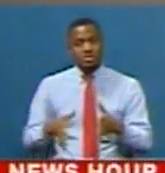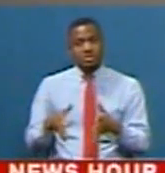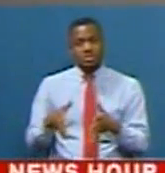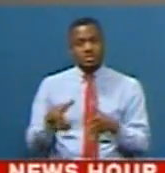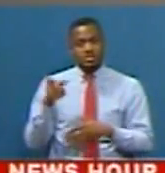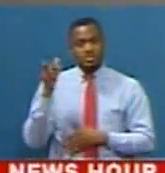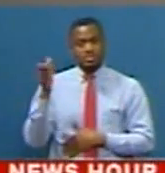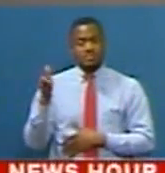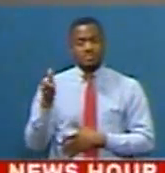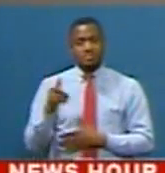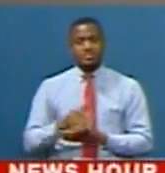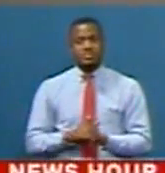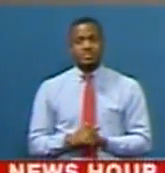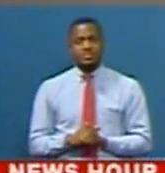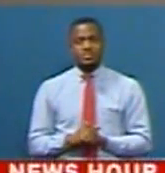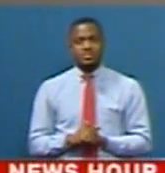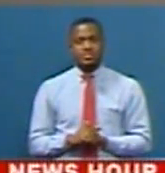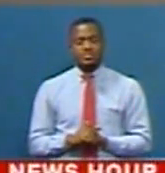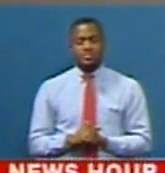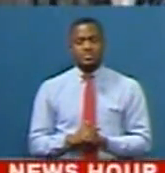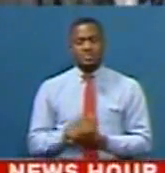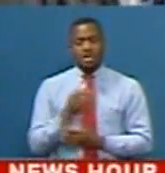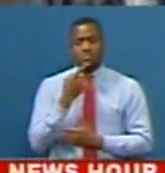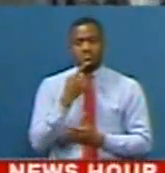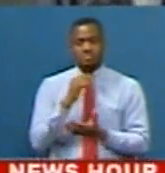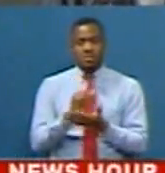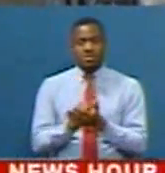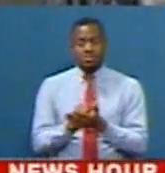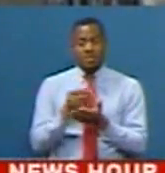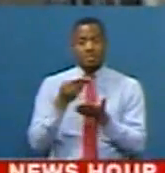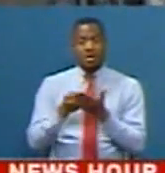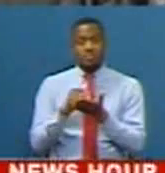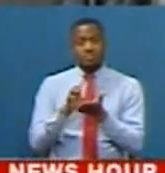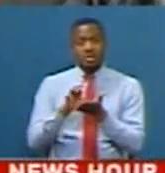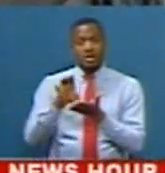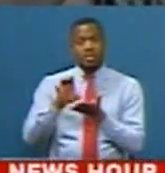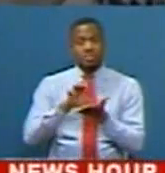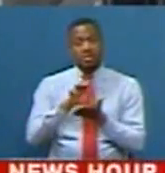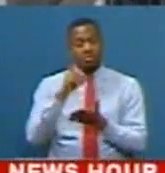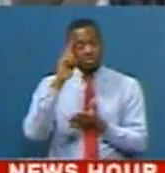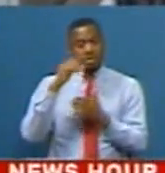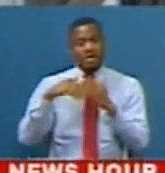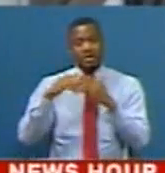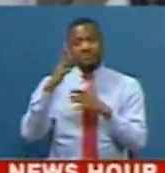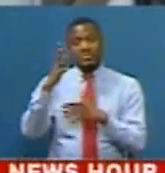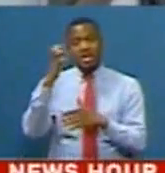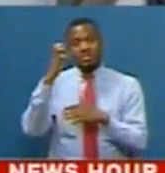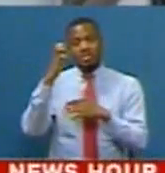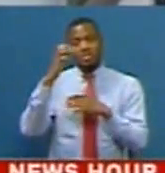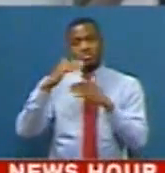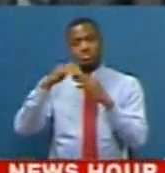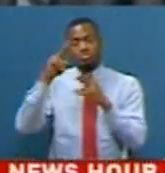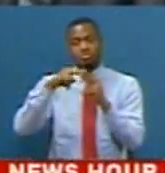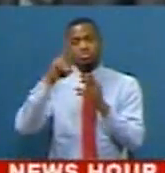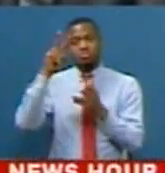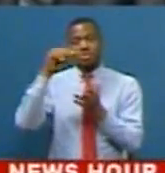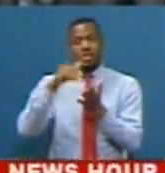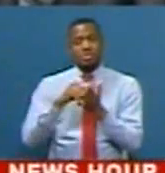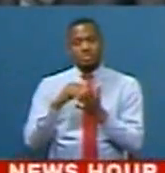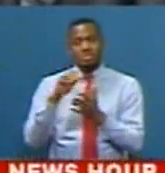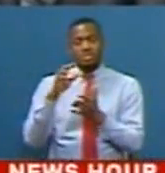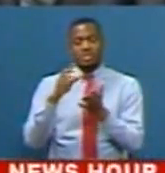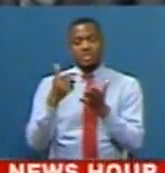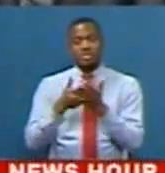Alhaji Abu Bakari Inusa, said the checks, ranging from 500 Ghana cedis to 2,000 Ghana